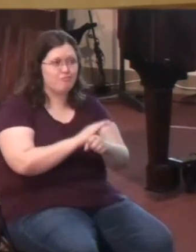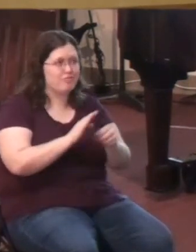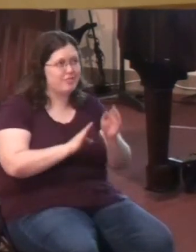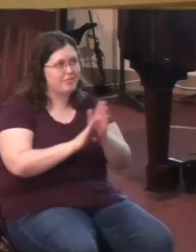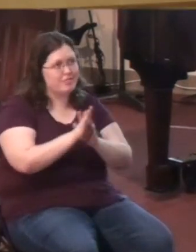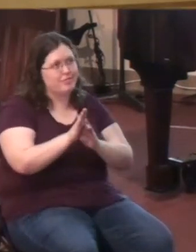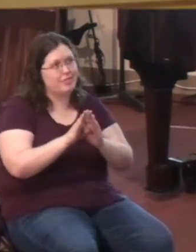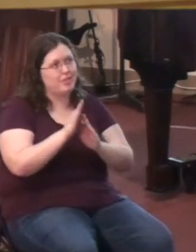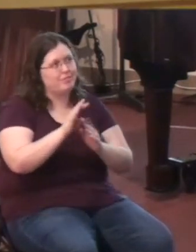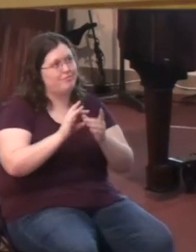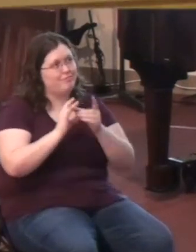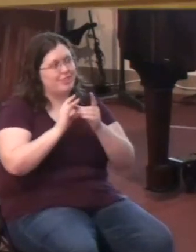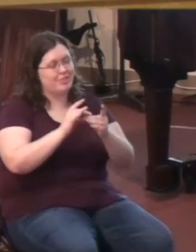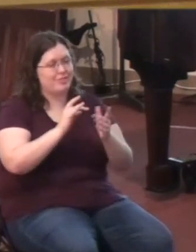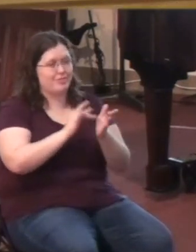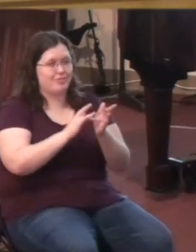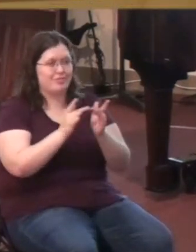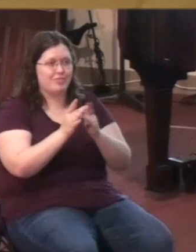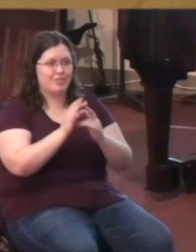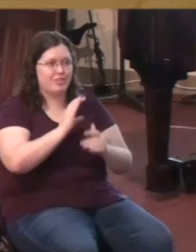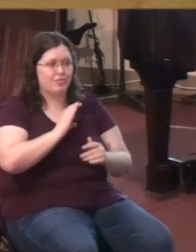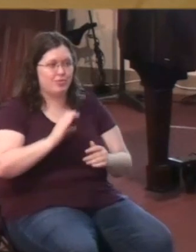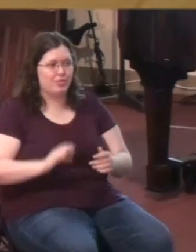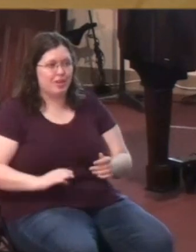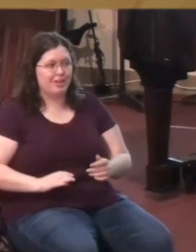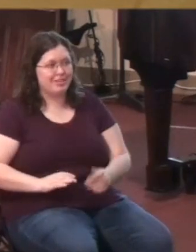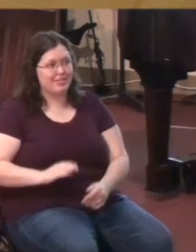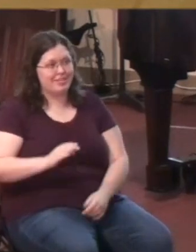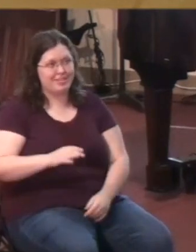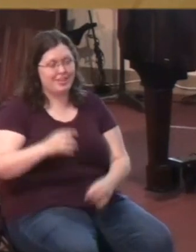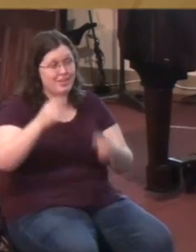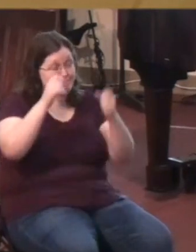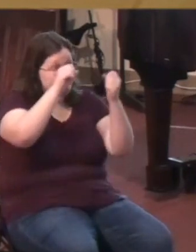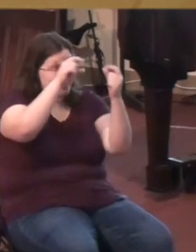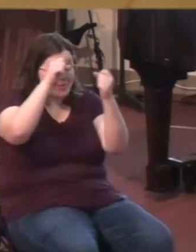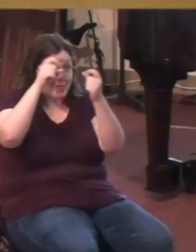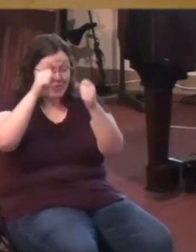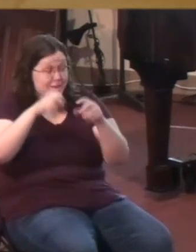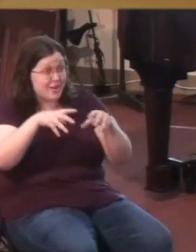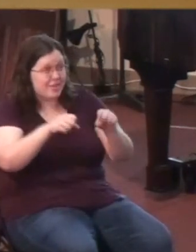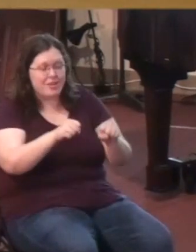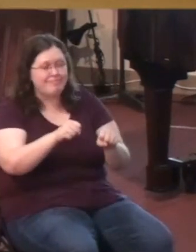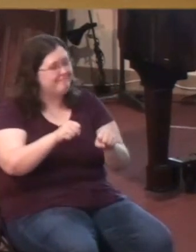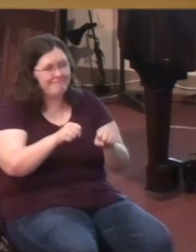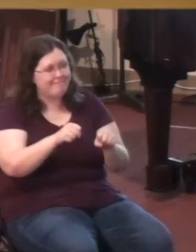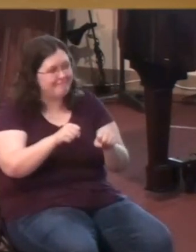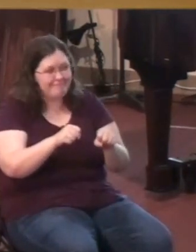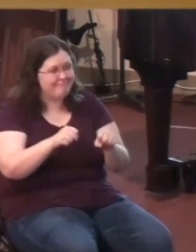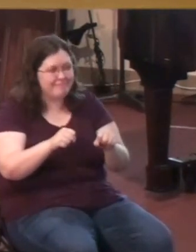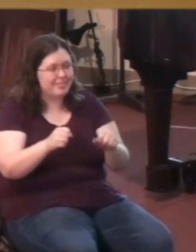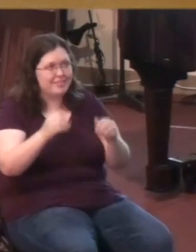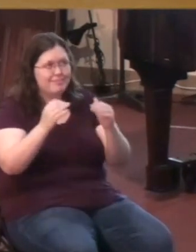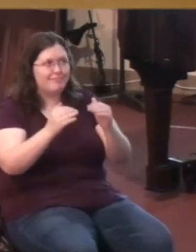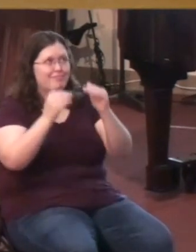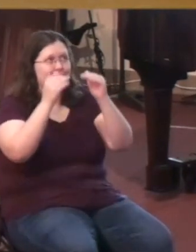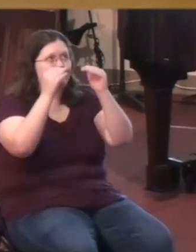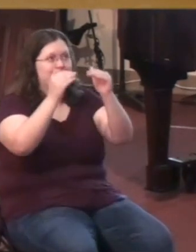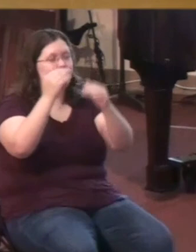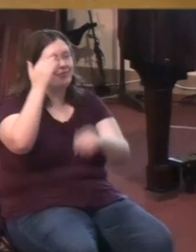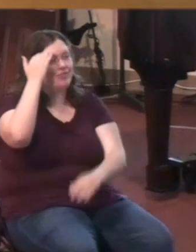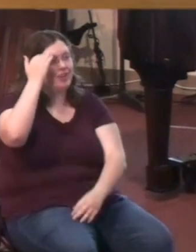Jesus Christ, you don't have an amygdala hijack. That's where the higher levels of consciousness really start to kick in. And when he